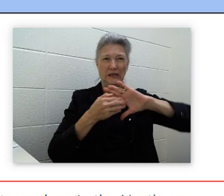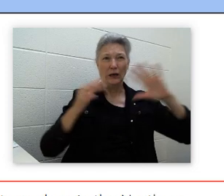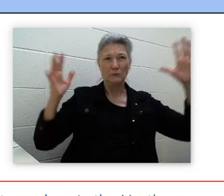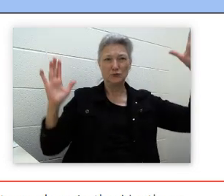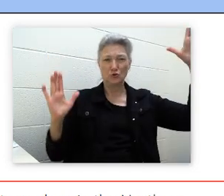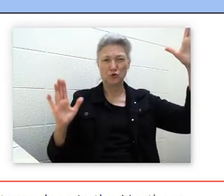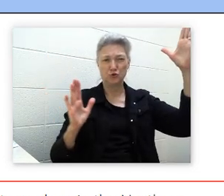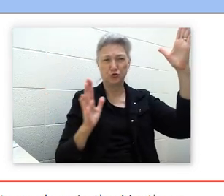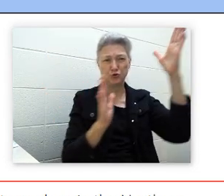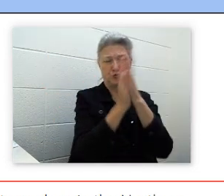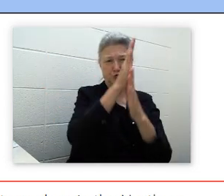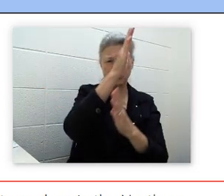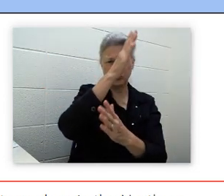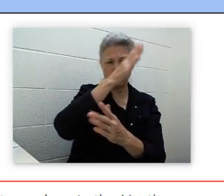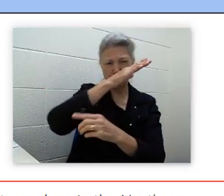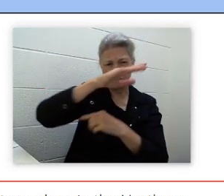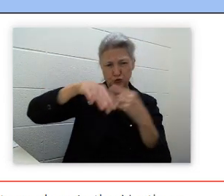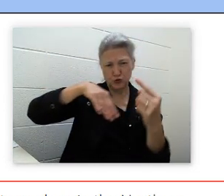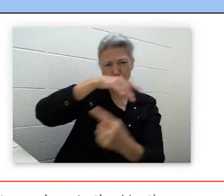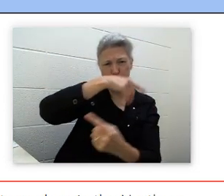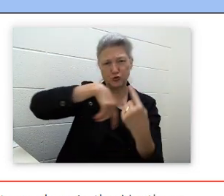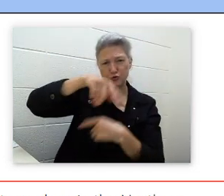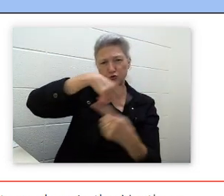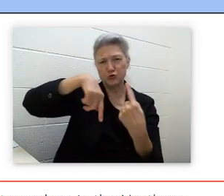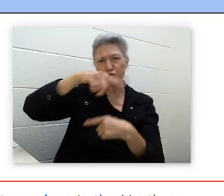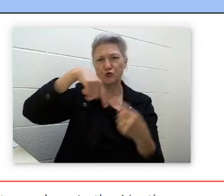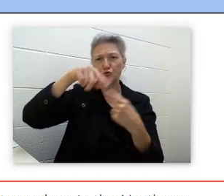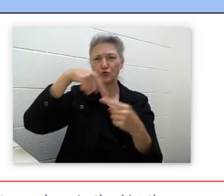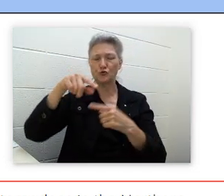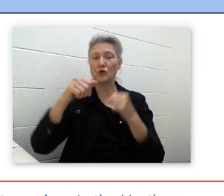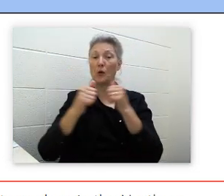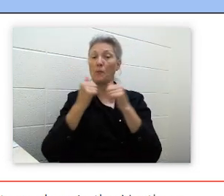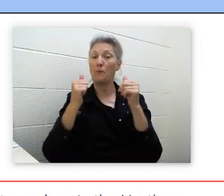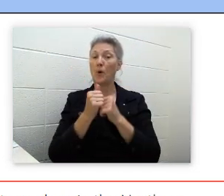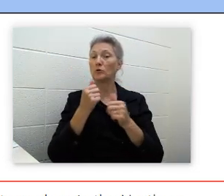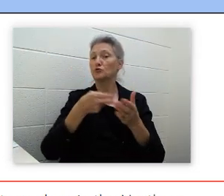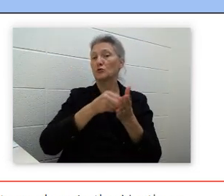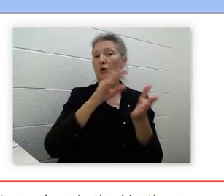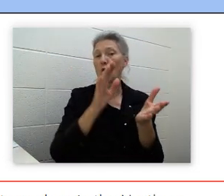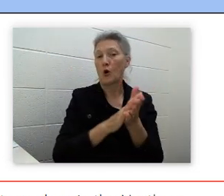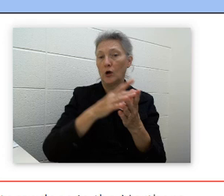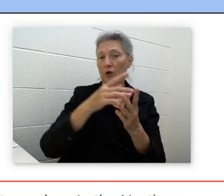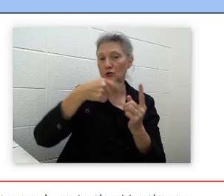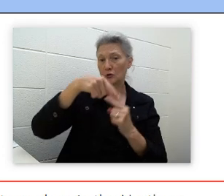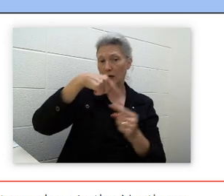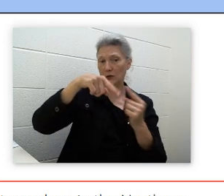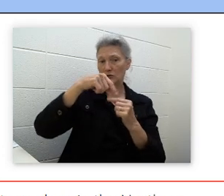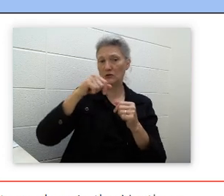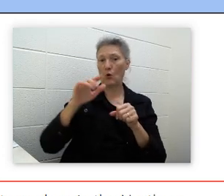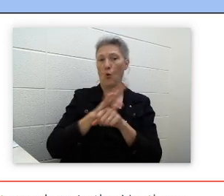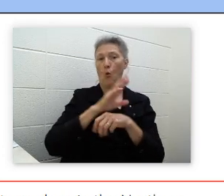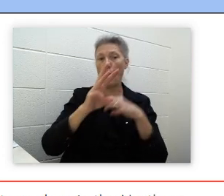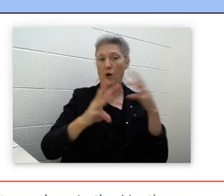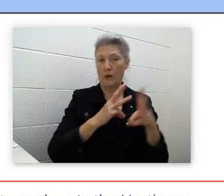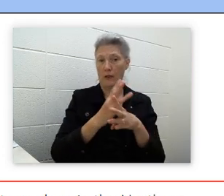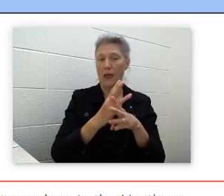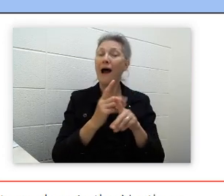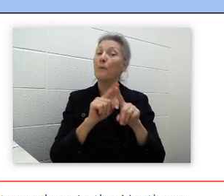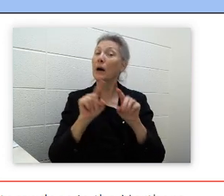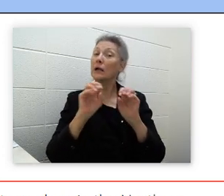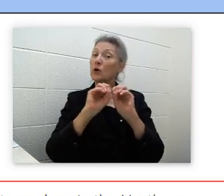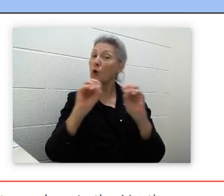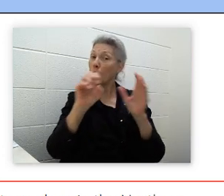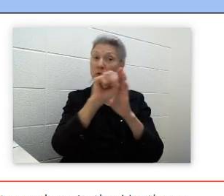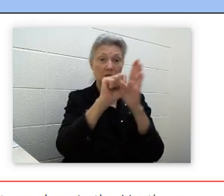recorded tornadoes in the world. Although they have the most, no state is free from a tornado. Tornadoes have been recorded